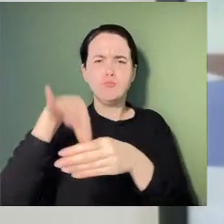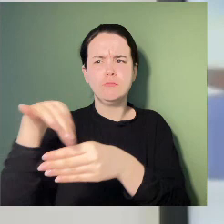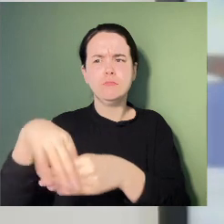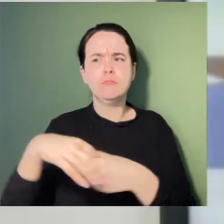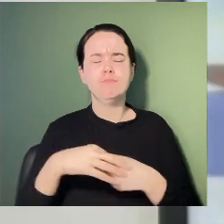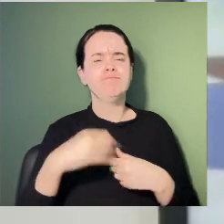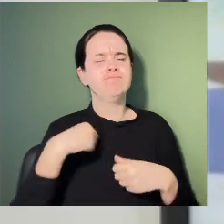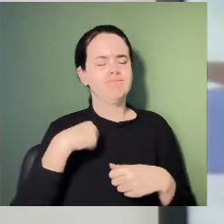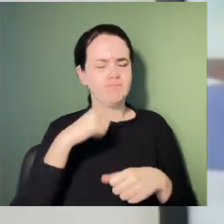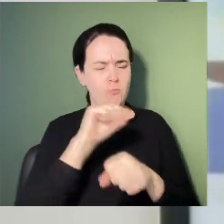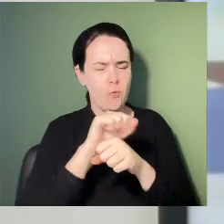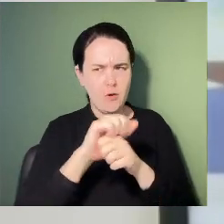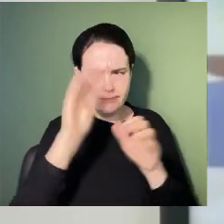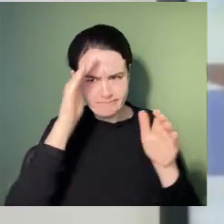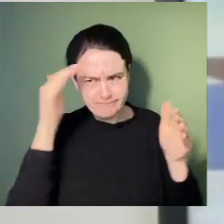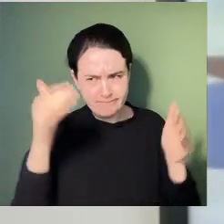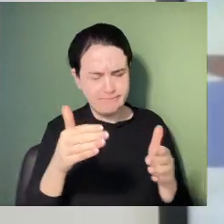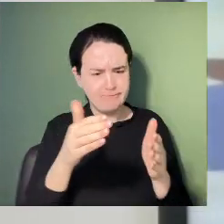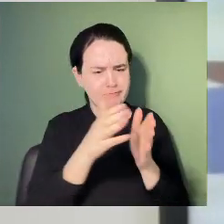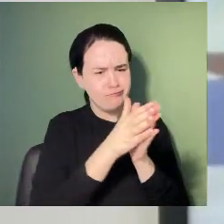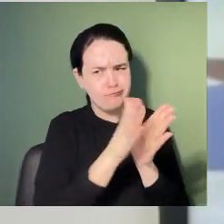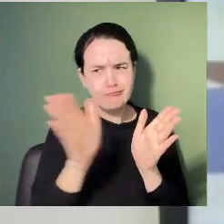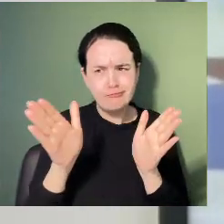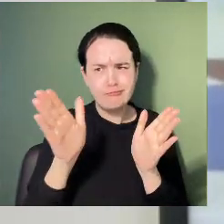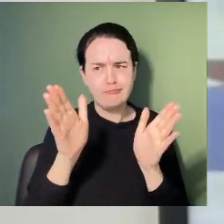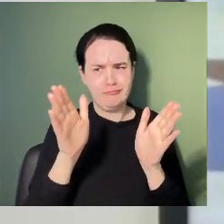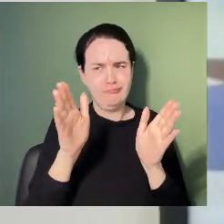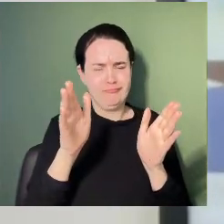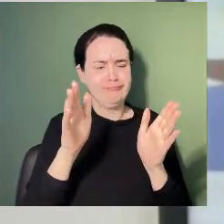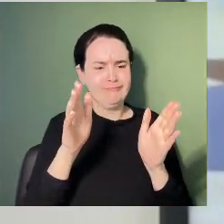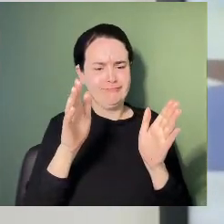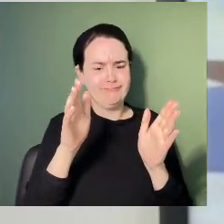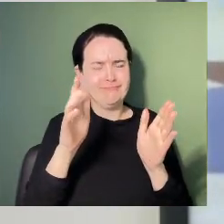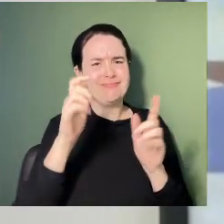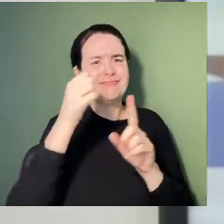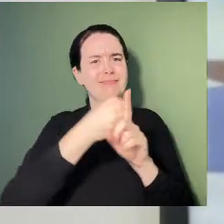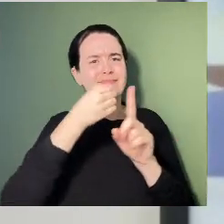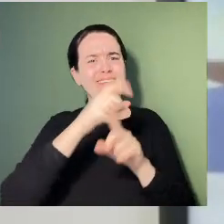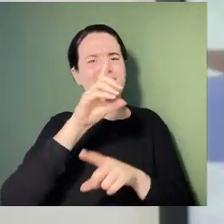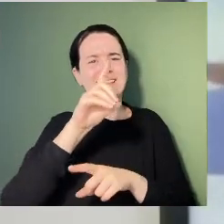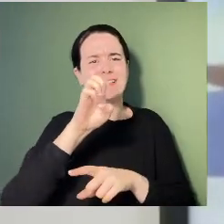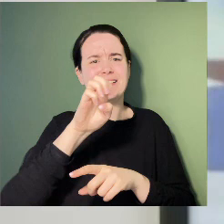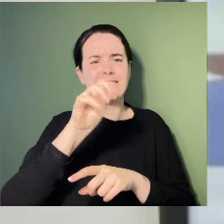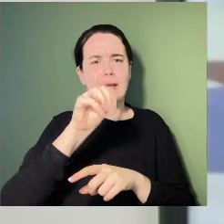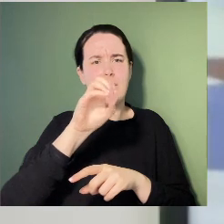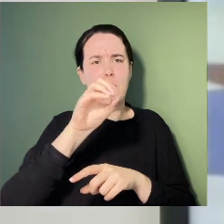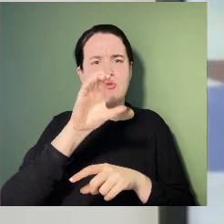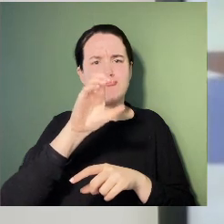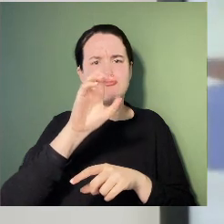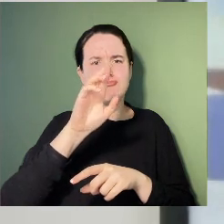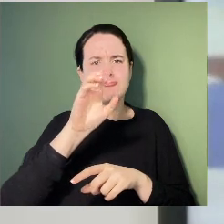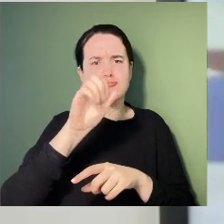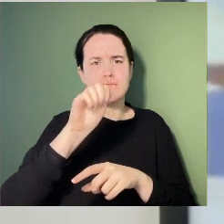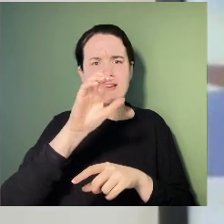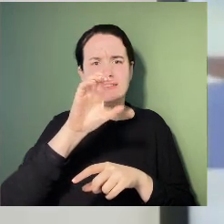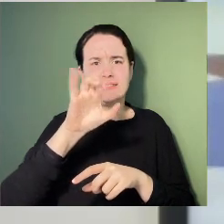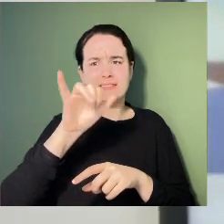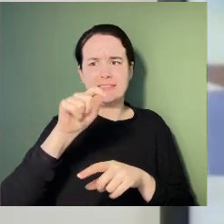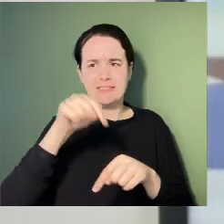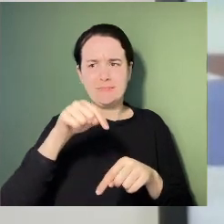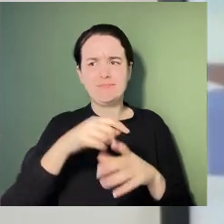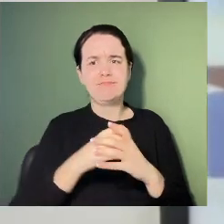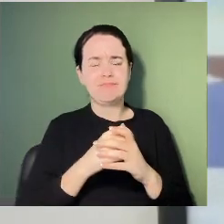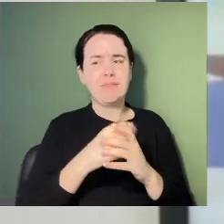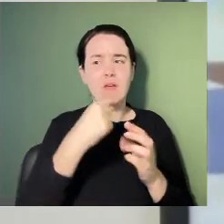very broad area of democracy, particularly across three specific